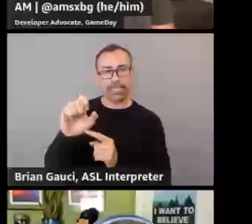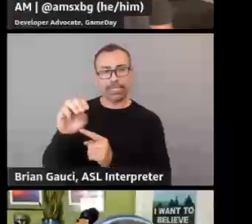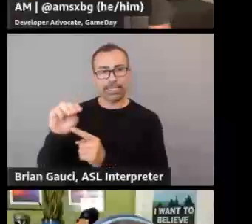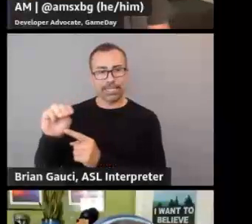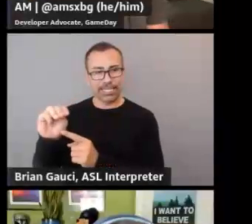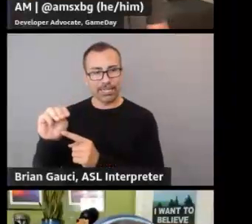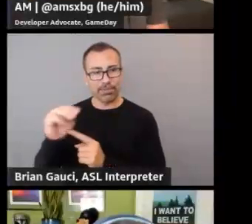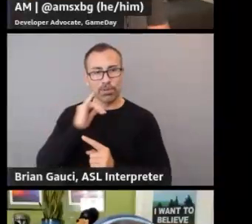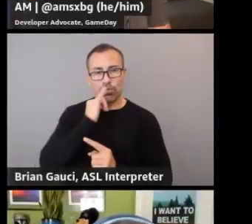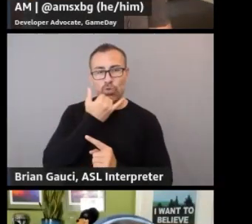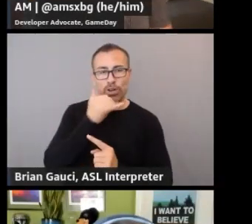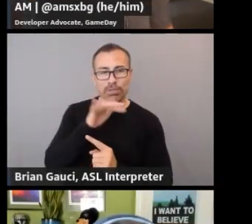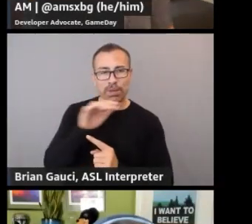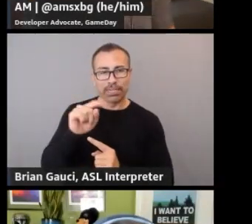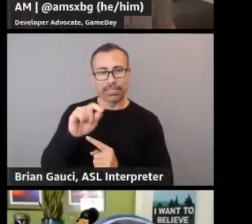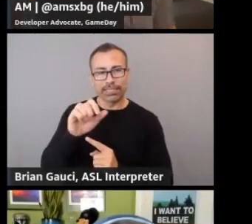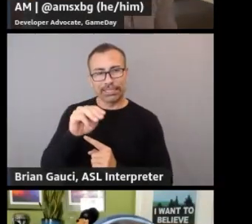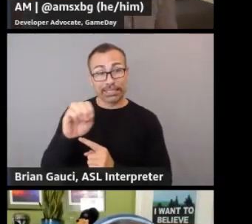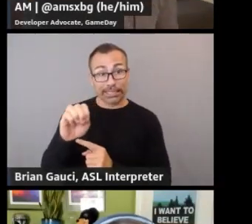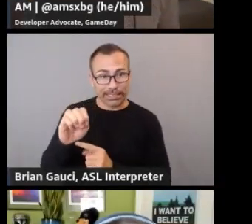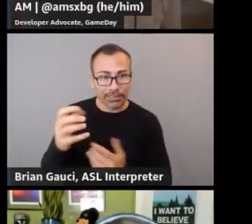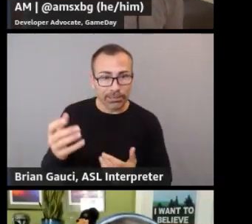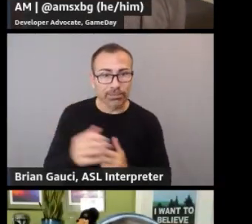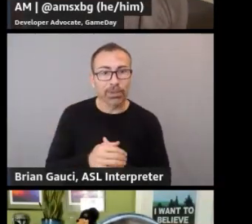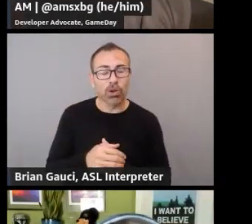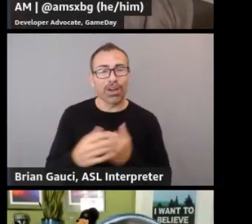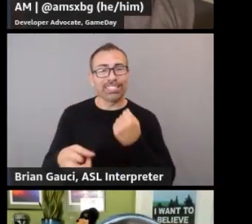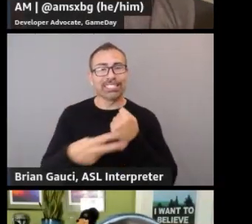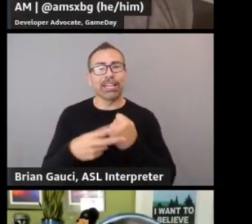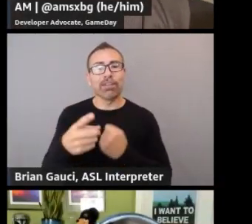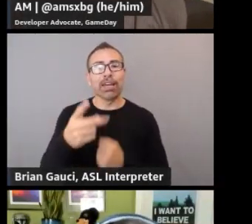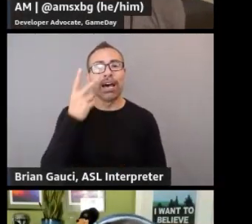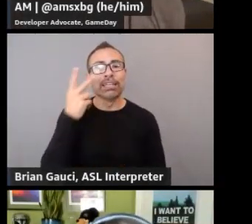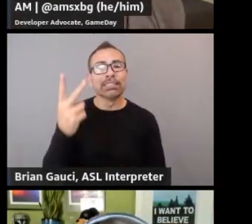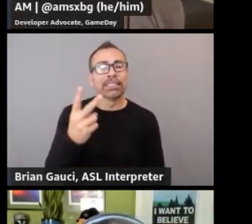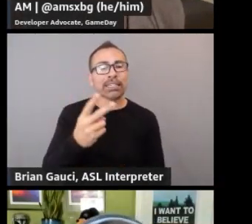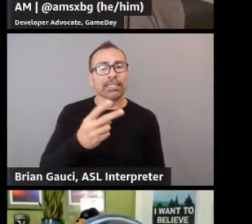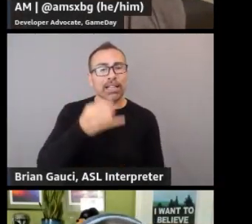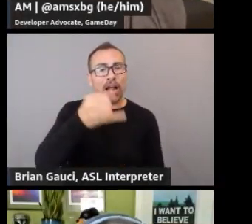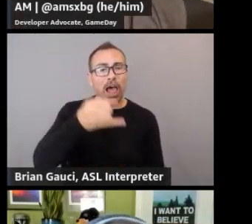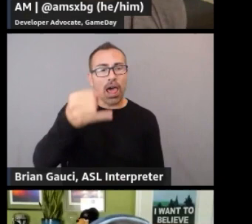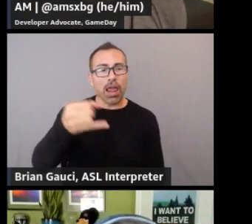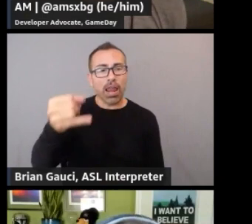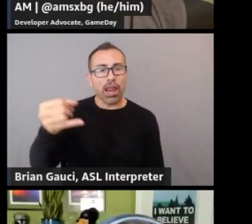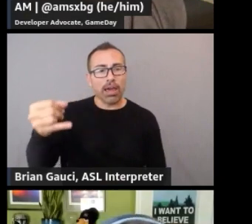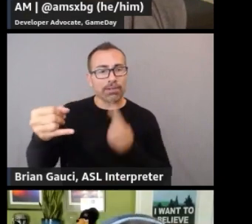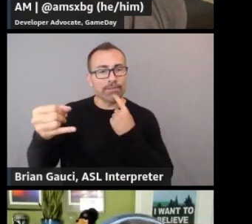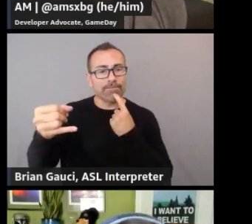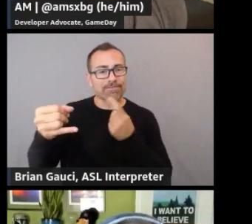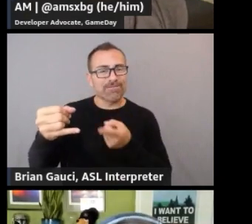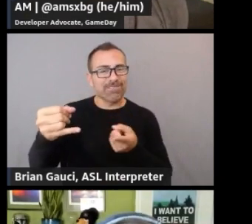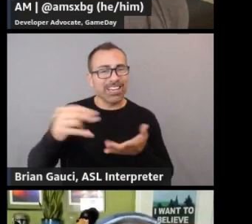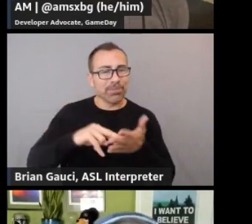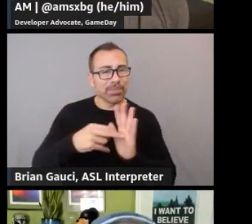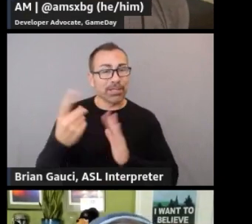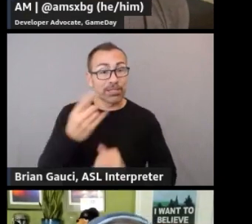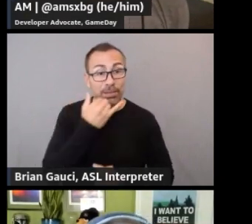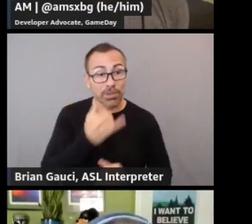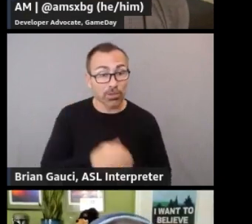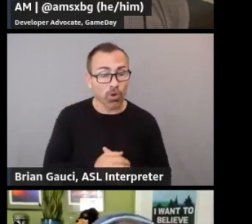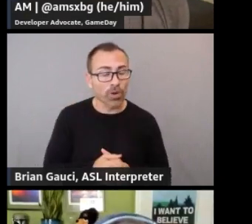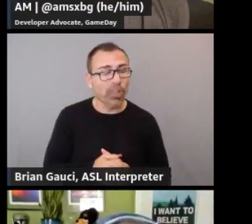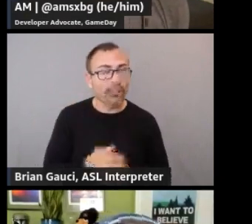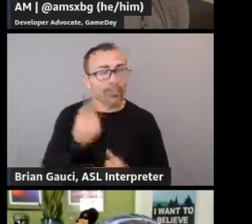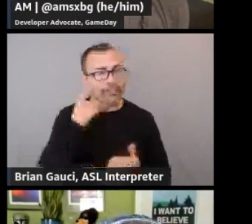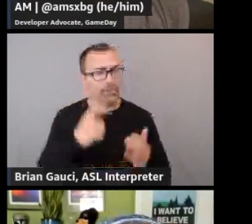Well, when I go to save that, I get these nice little squiggly lines which say something is wrong here. Unrecognized entity TAM,